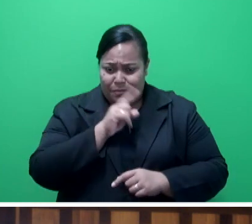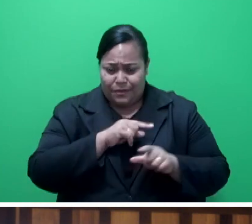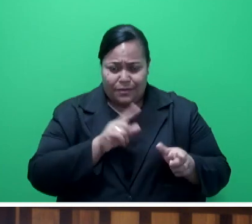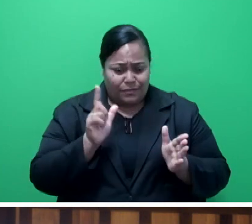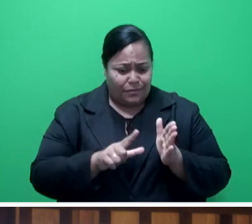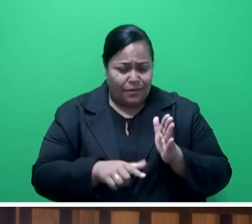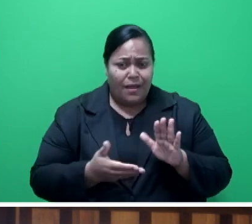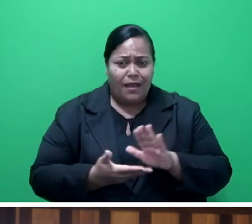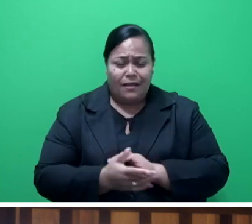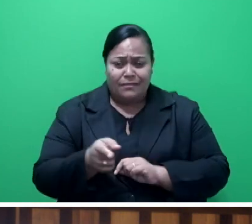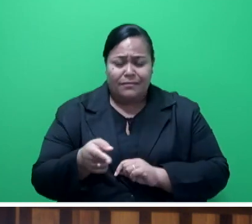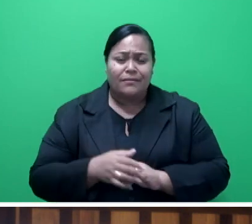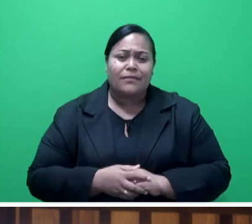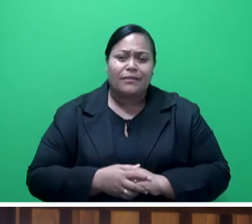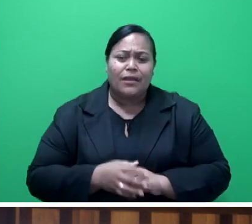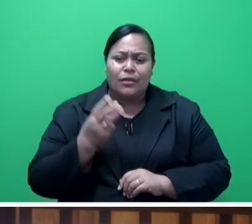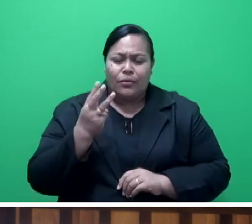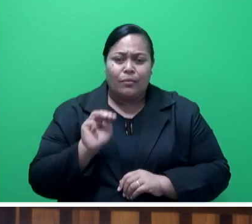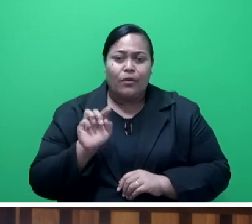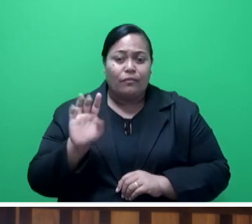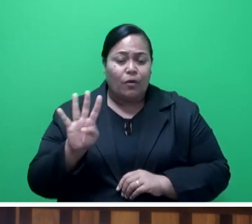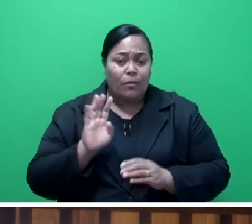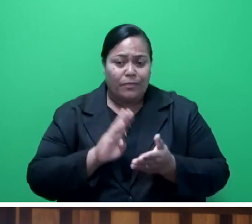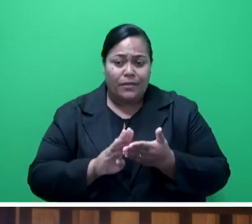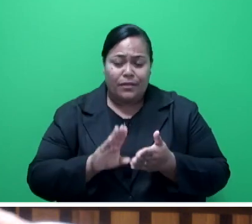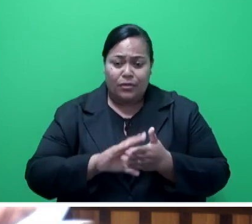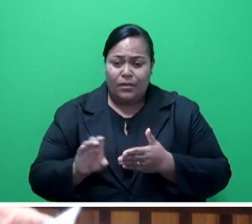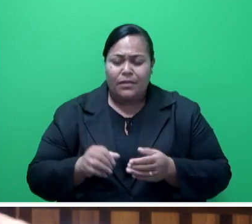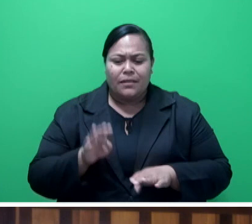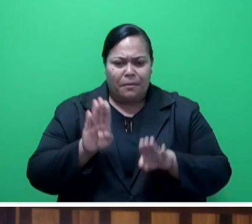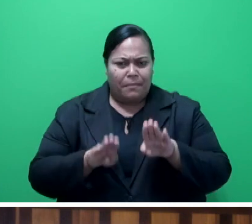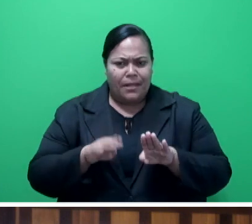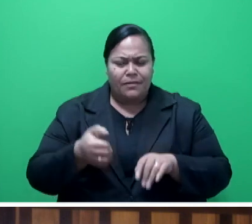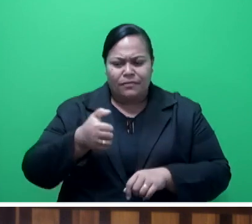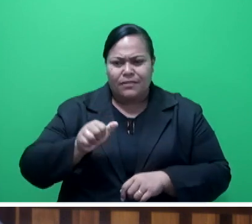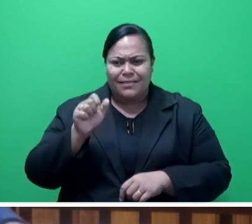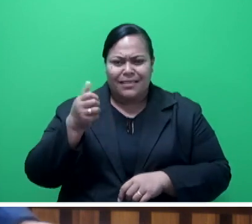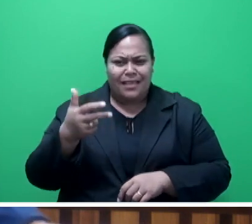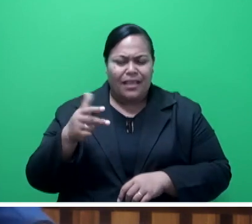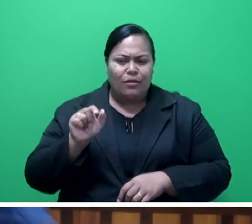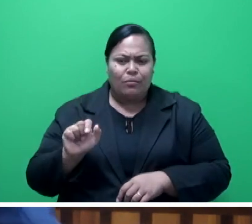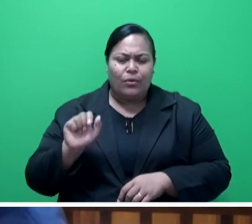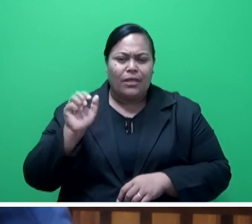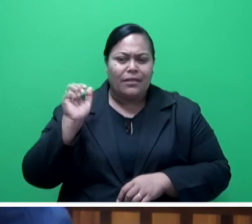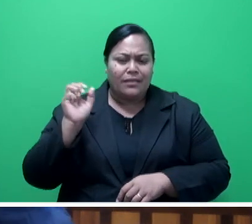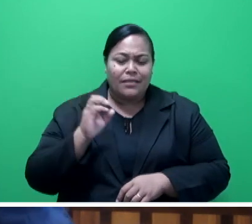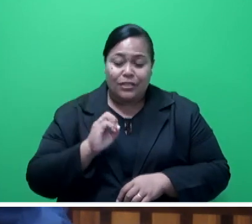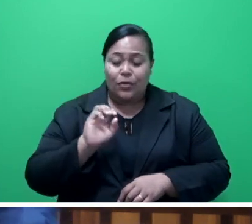category, $3.4 million, and the balance 68 with the higher income bracket of $0.935